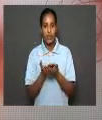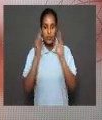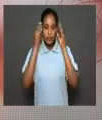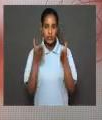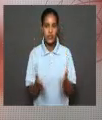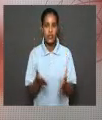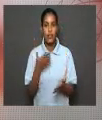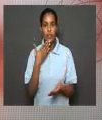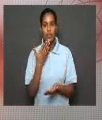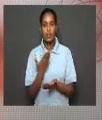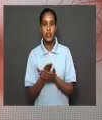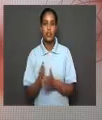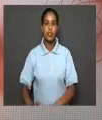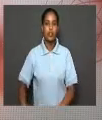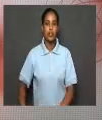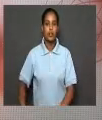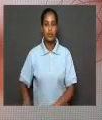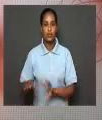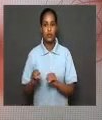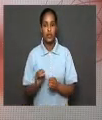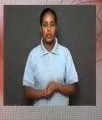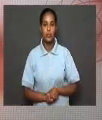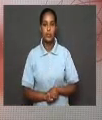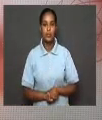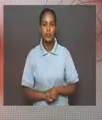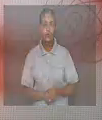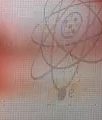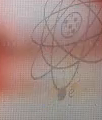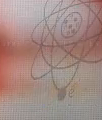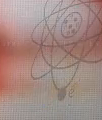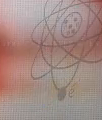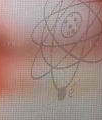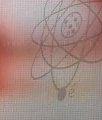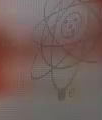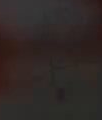next time, thank you, teacher. Thank you, students.